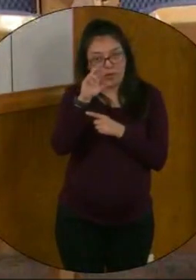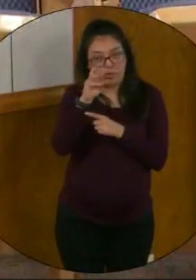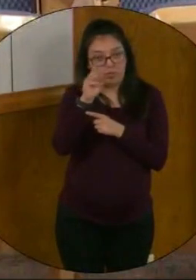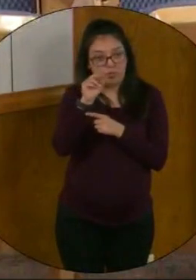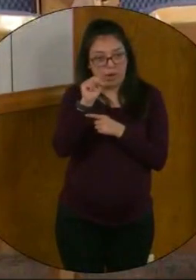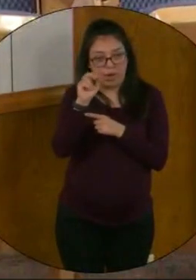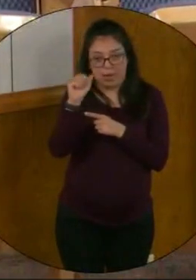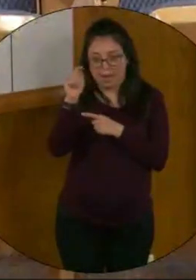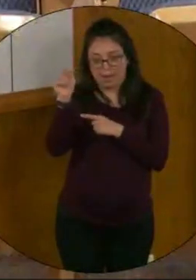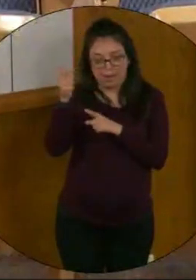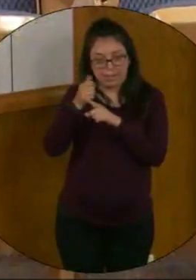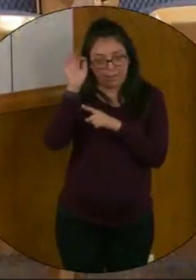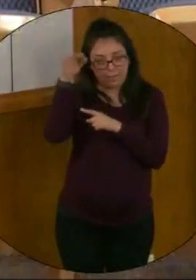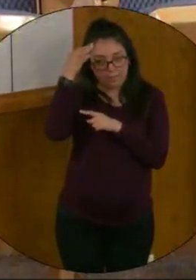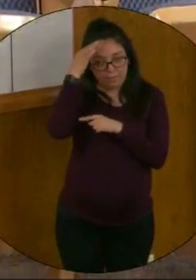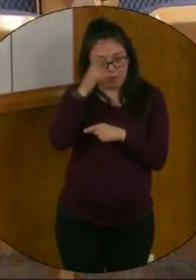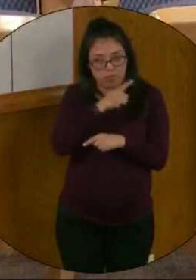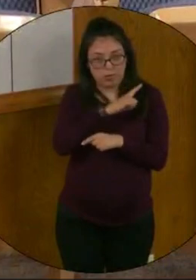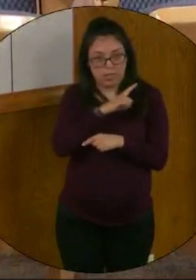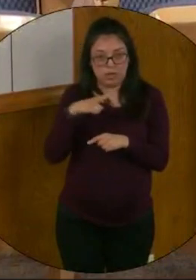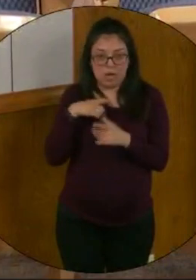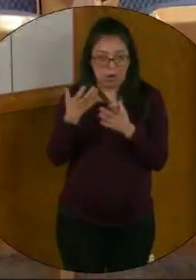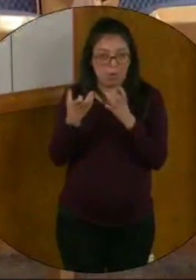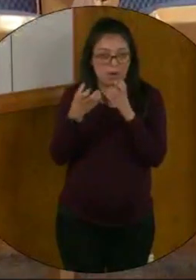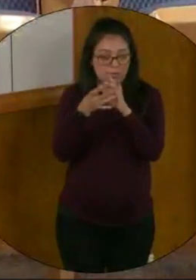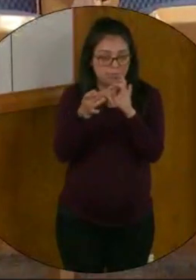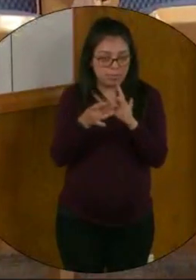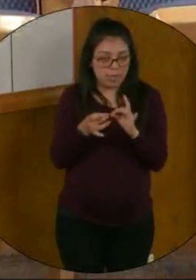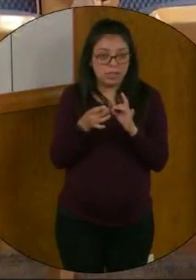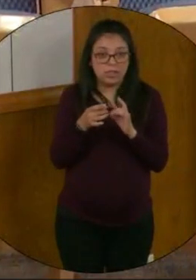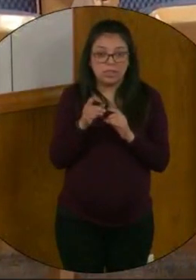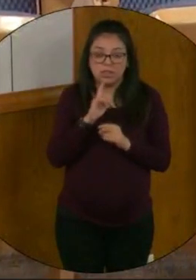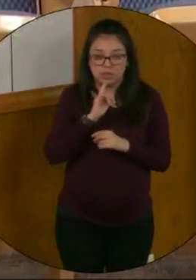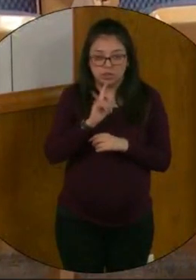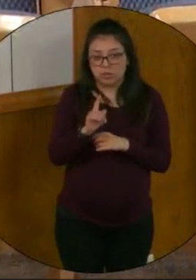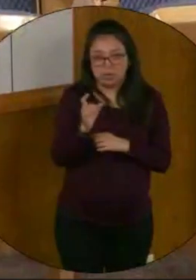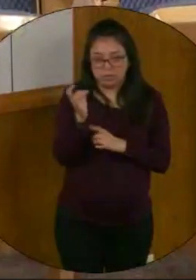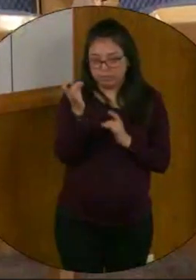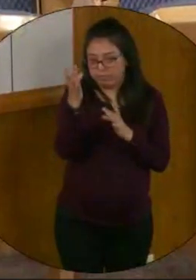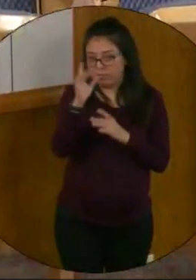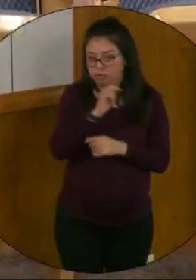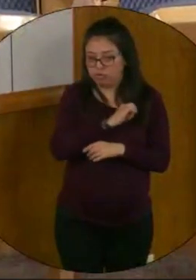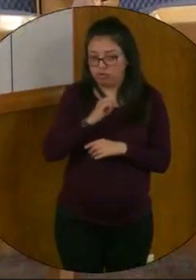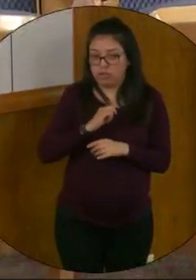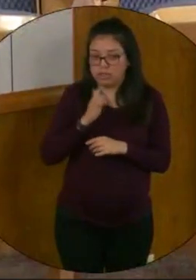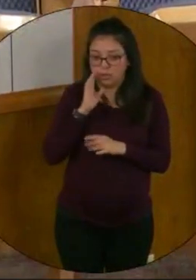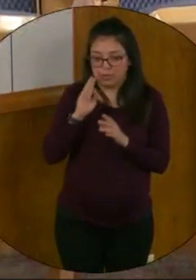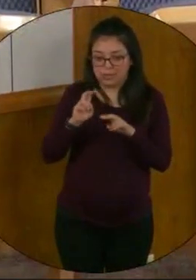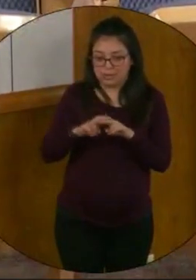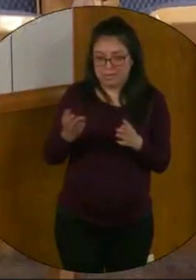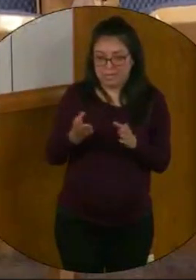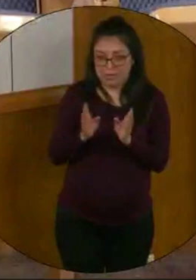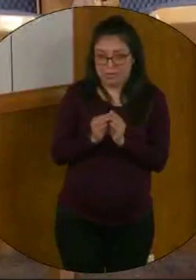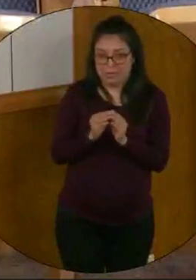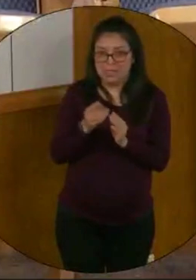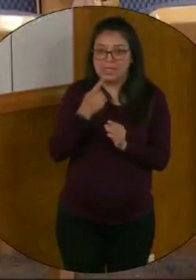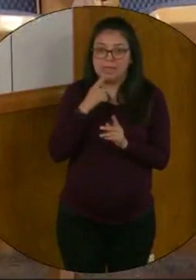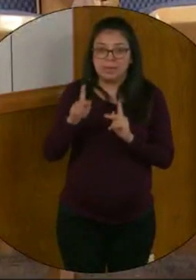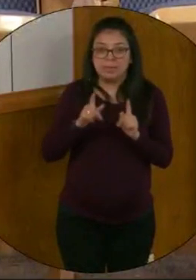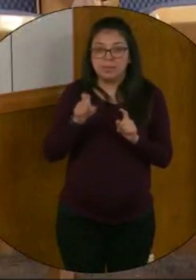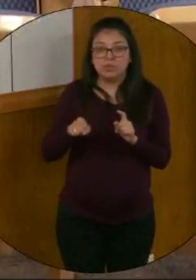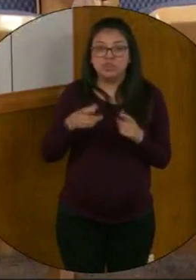federal legislation. However, I want to put it into the record that it's absolute garbage that a trustee would sit here last meeting and claim that people should dress according